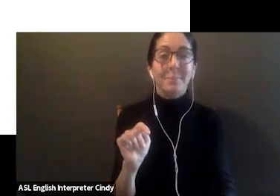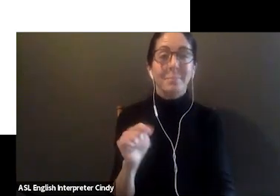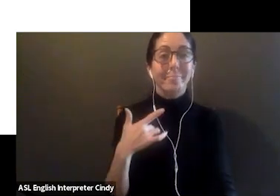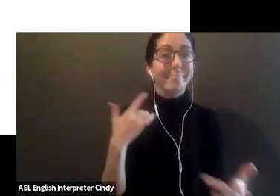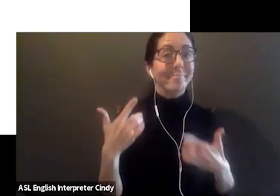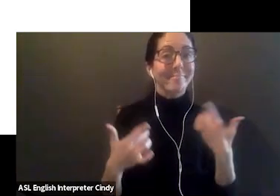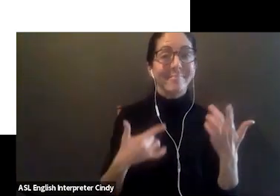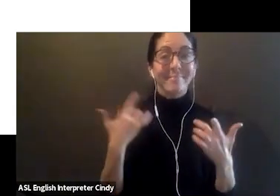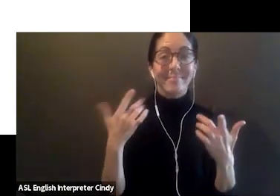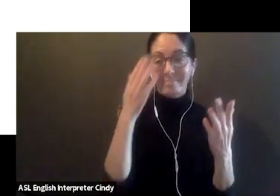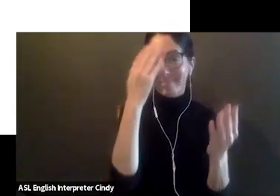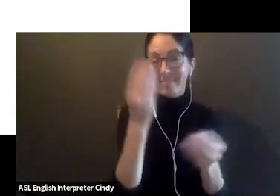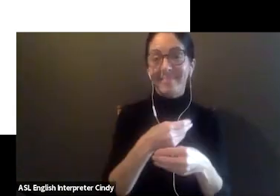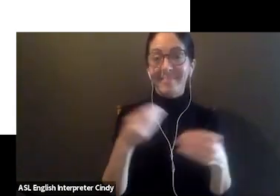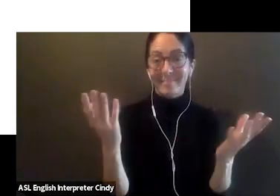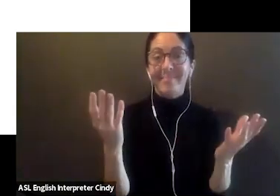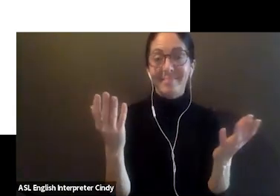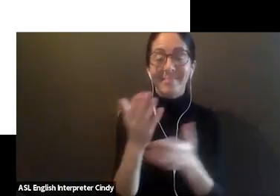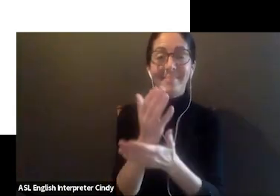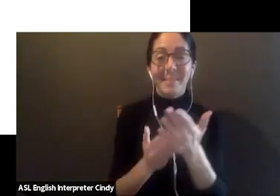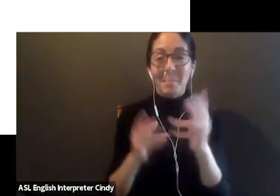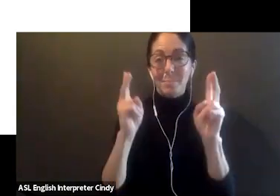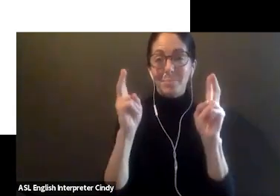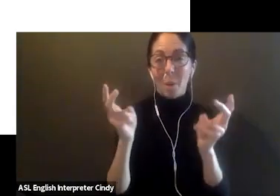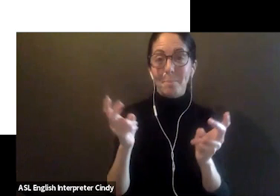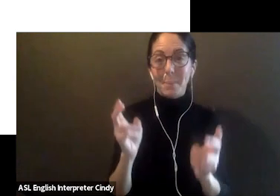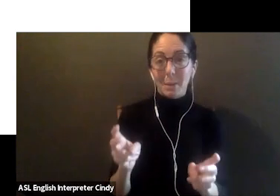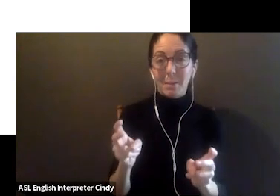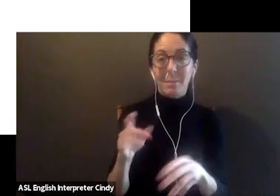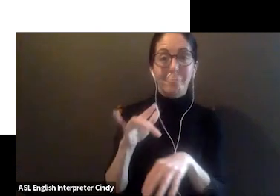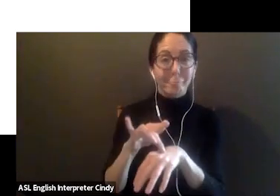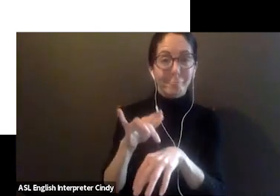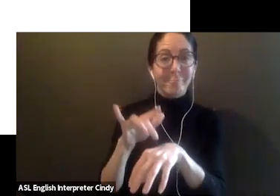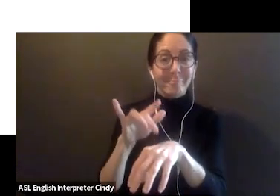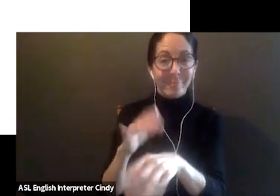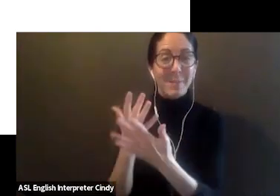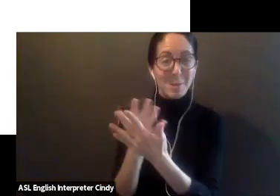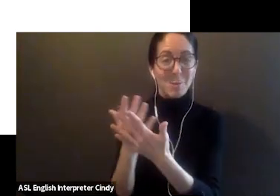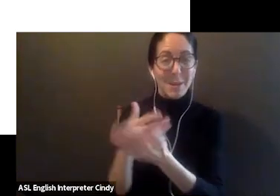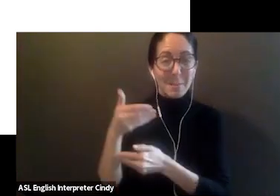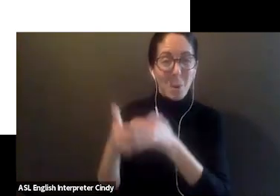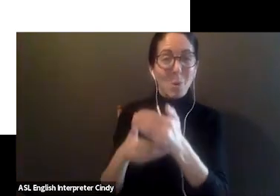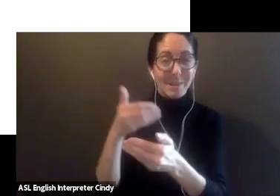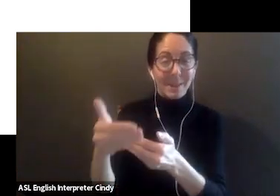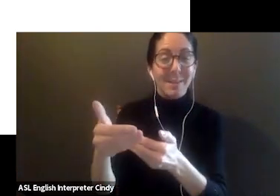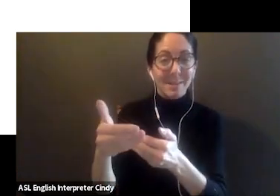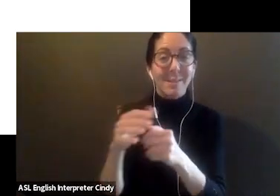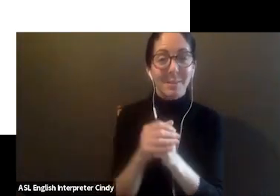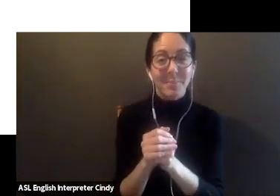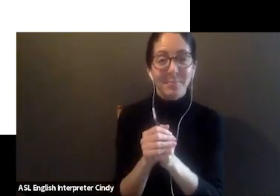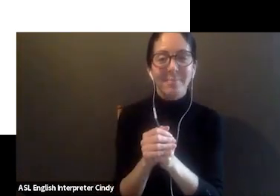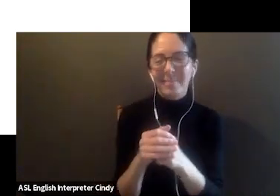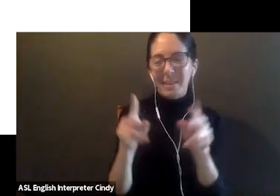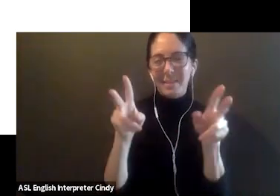to share some of the topics that we've come across during the screening process of the title and